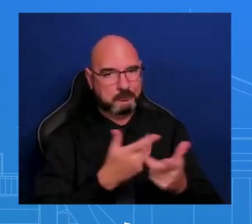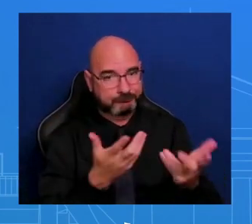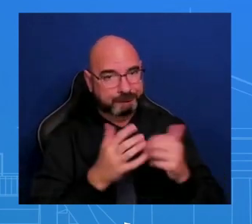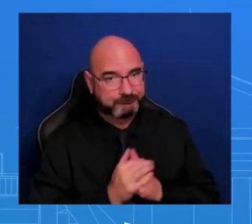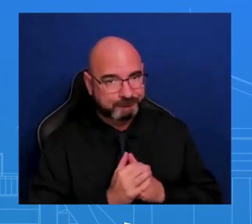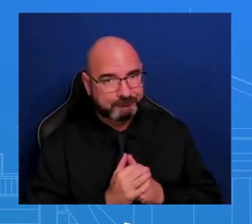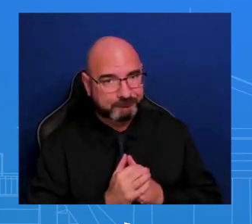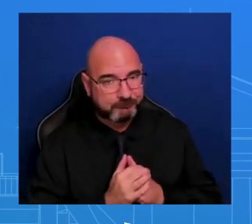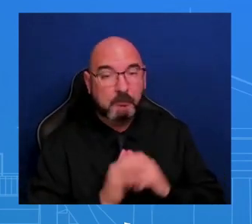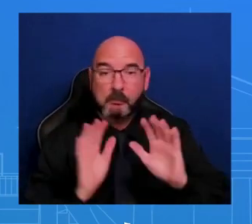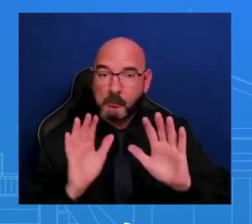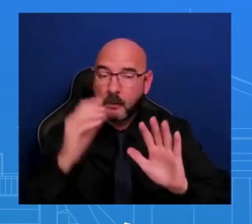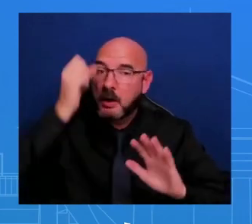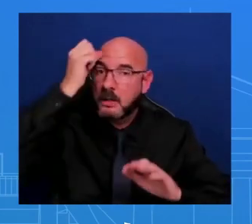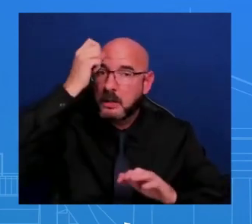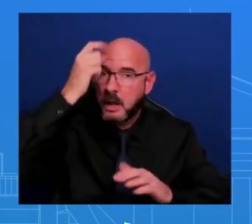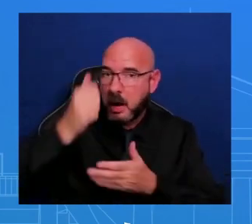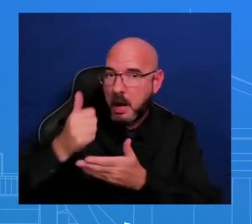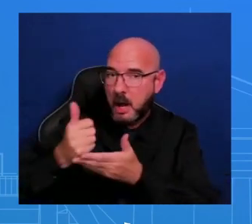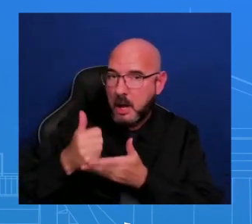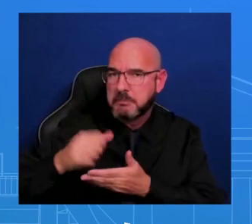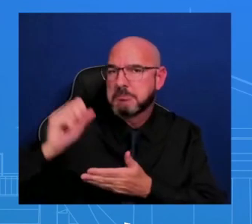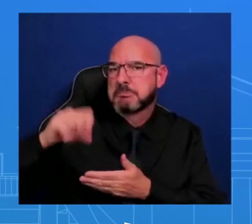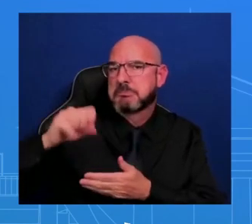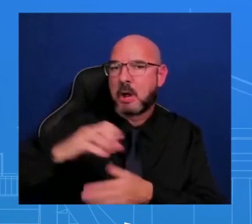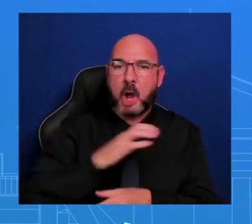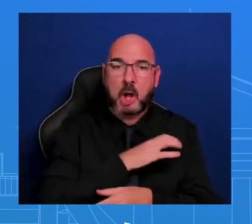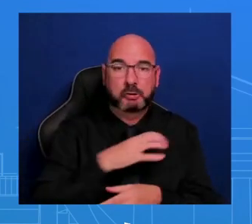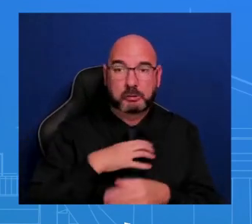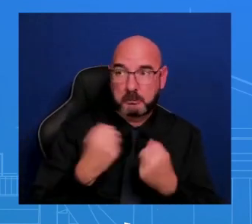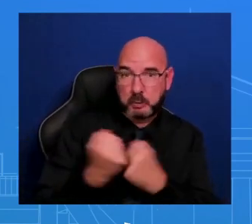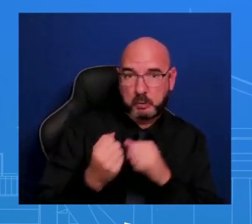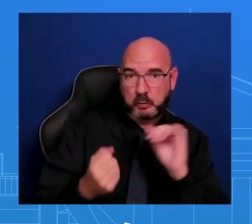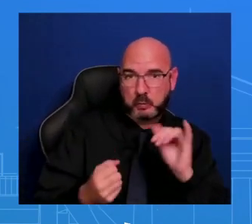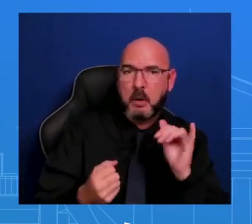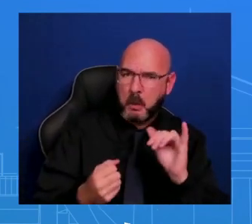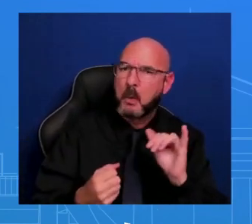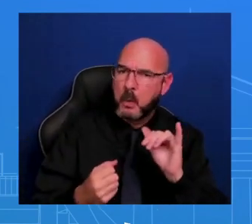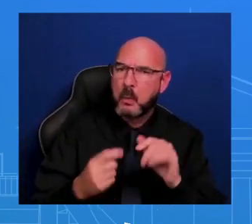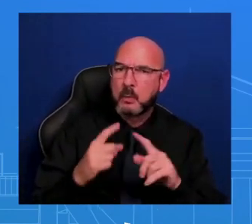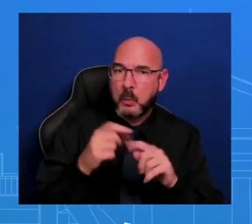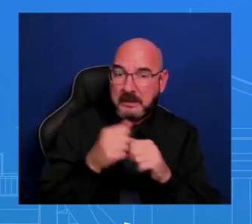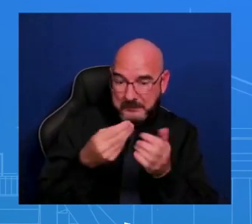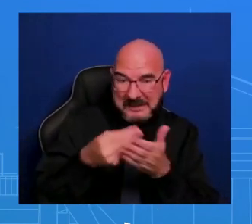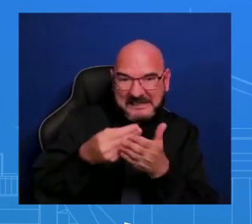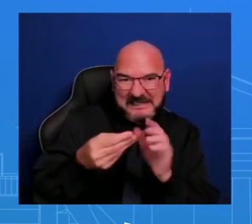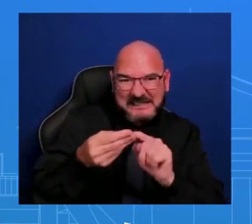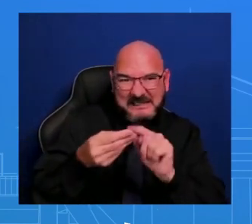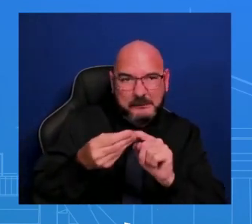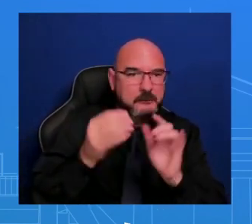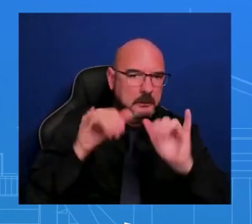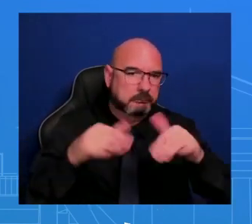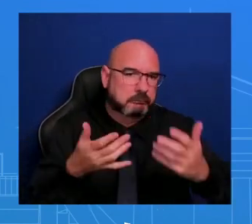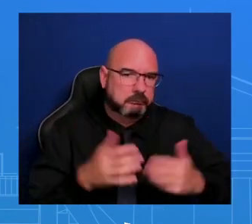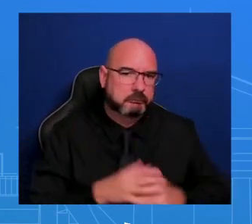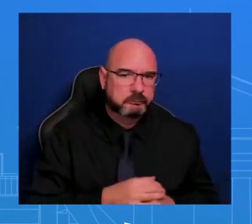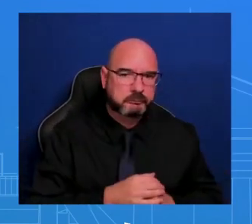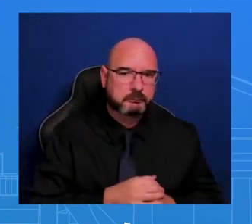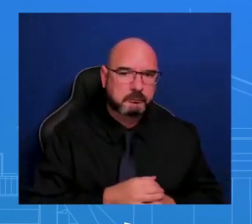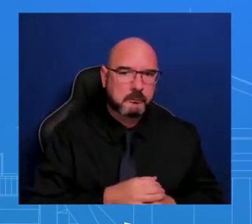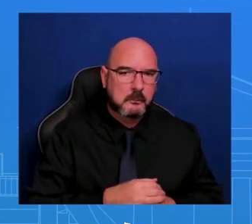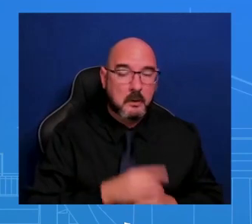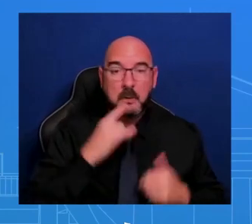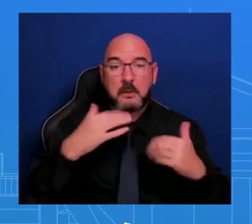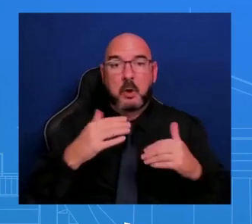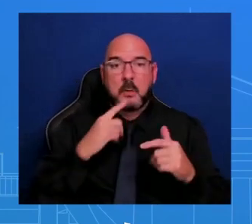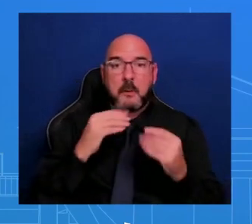particularly for this supplemental funding. It will be immensely simpler and easier for the president to manage all these multiple crises if we could get that funding